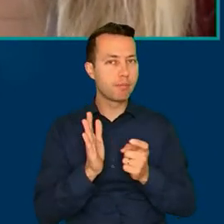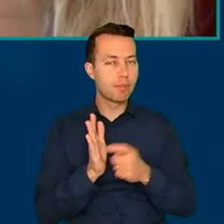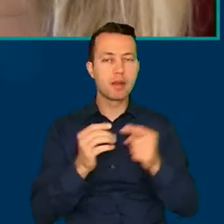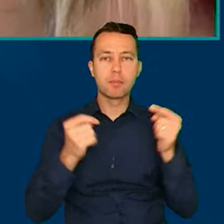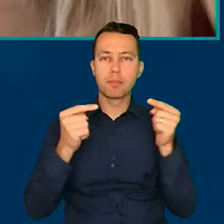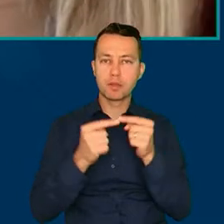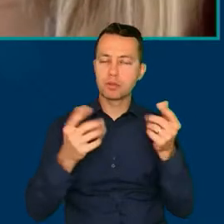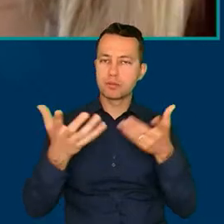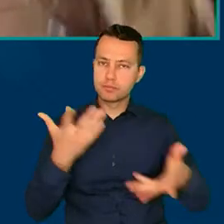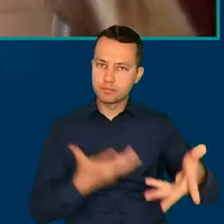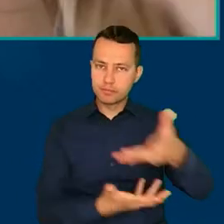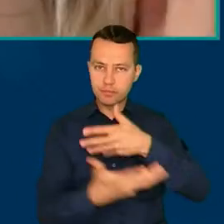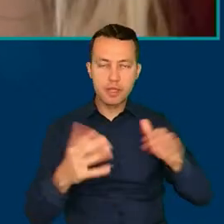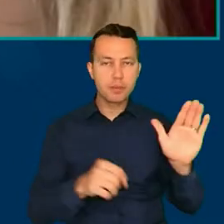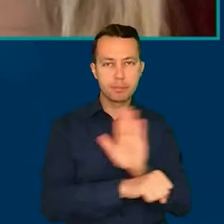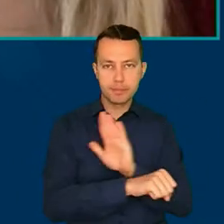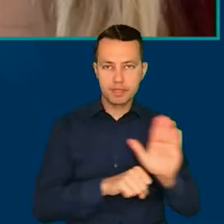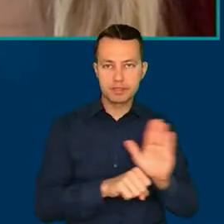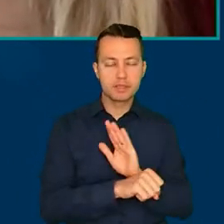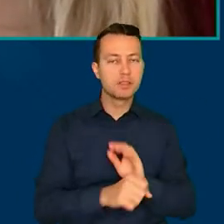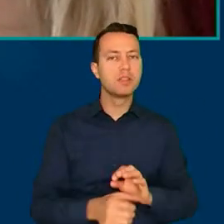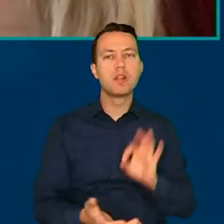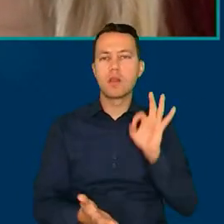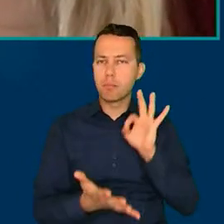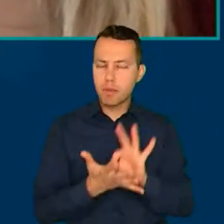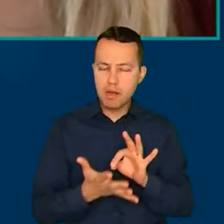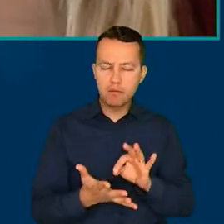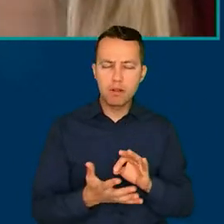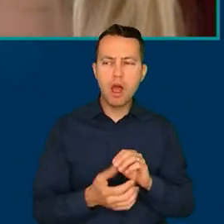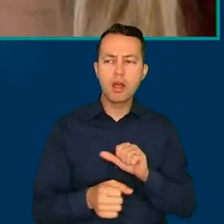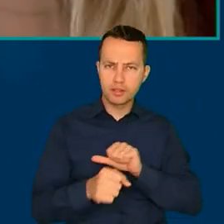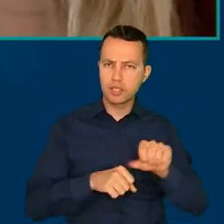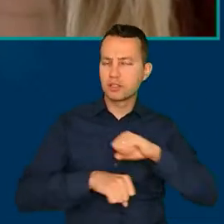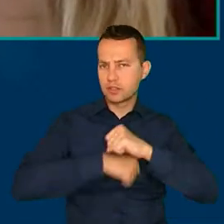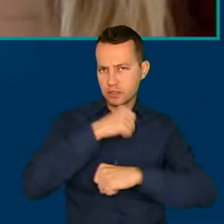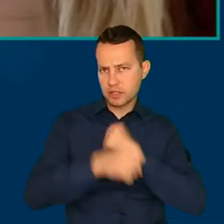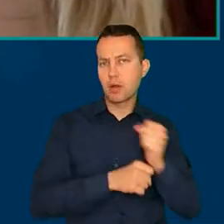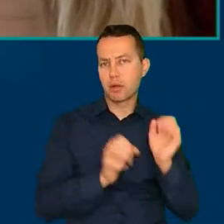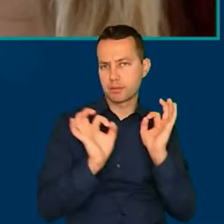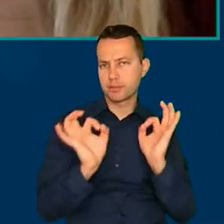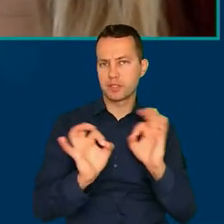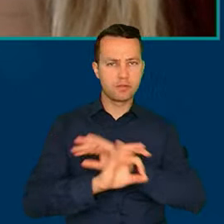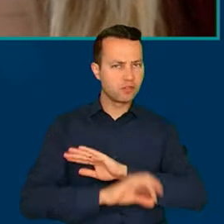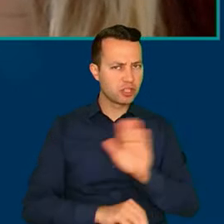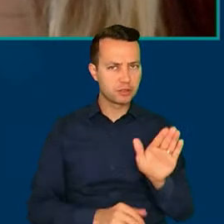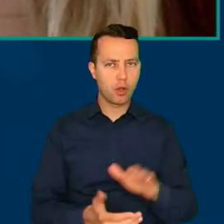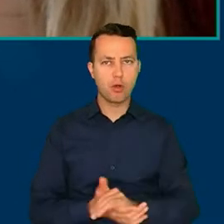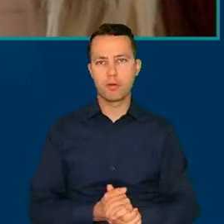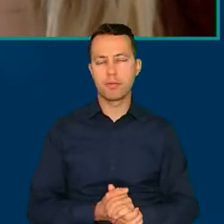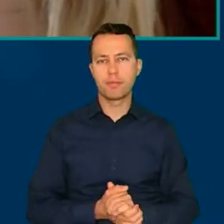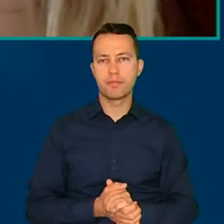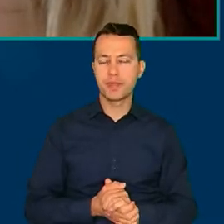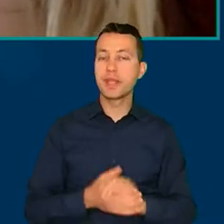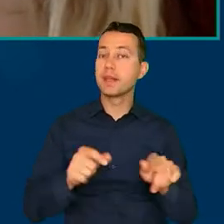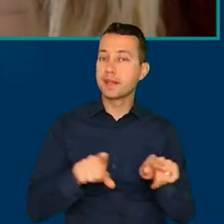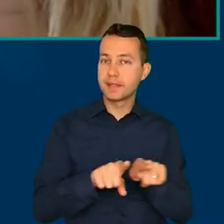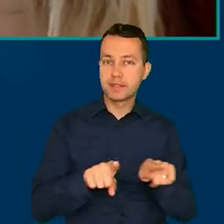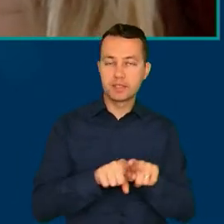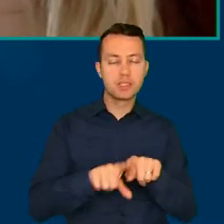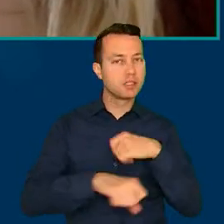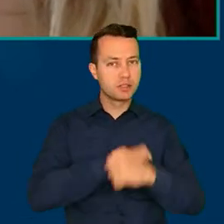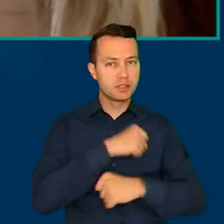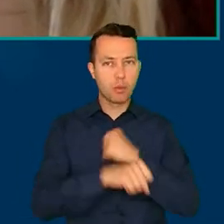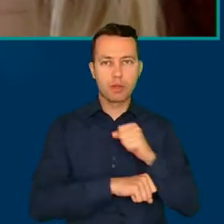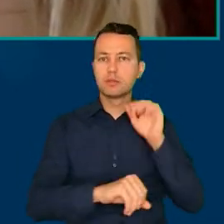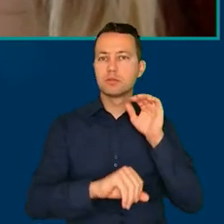also involve what we call functional alignment. So looking across your business and thinking about the different units that